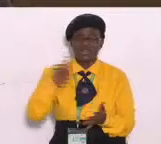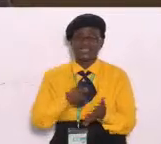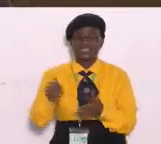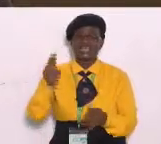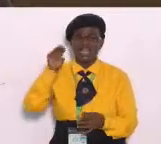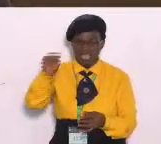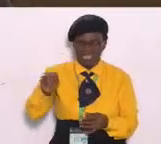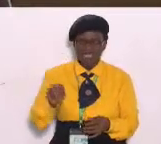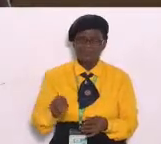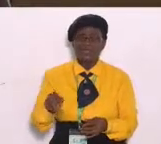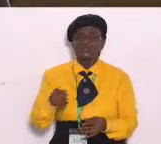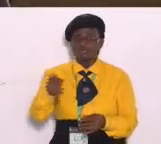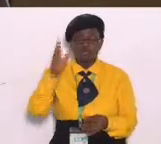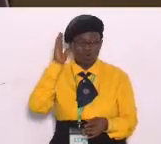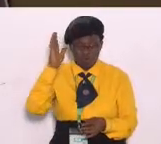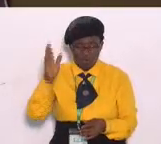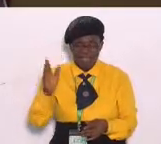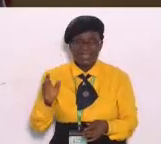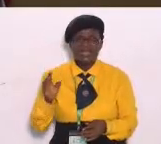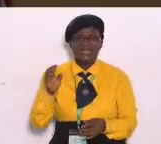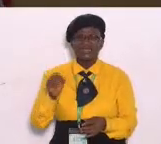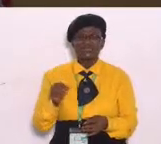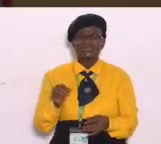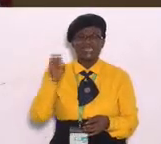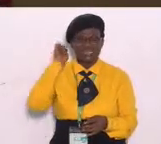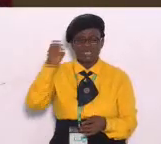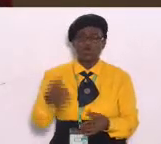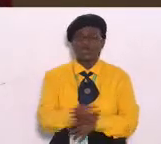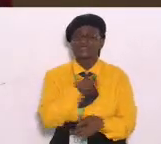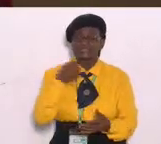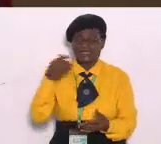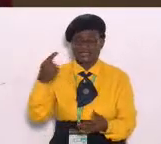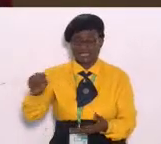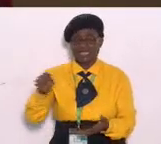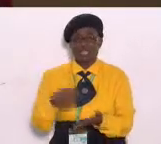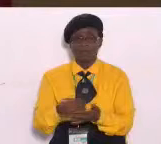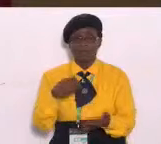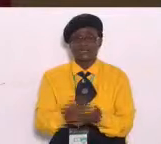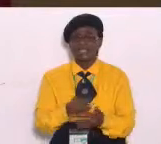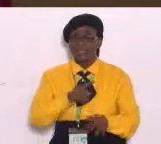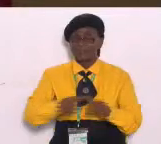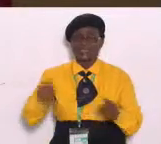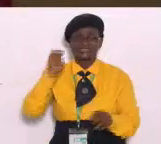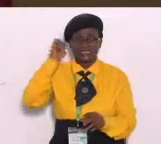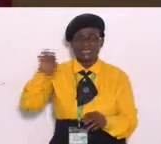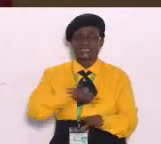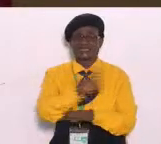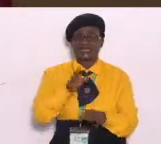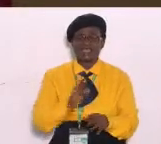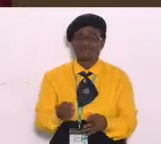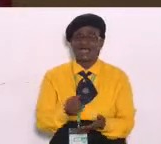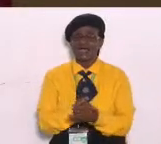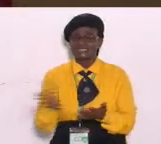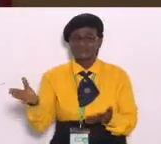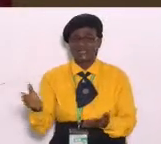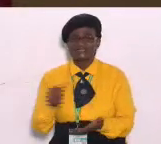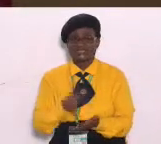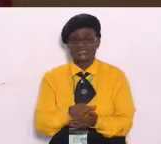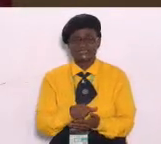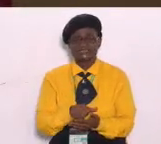pieces of silver, he collected the money, but he never spent it. He hanged